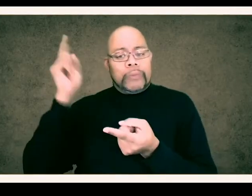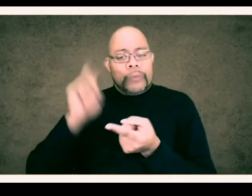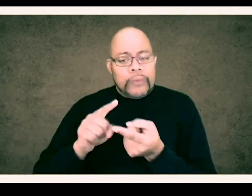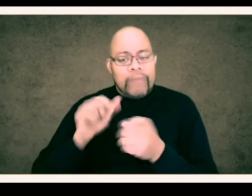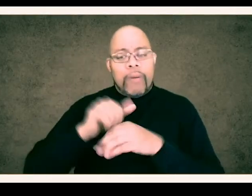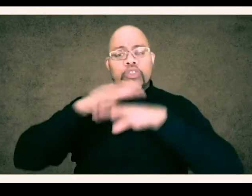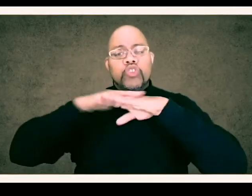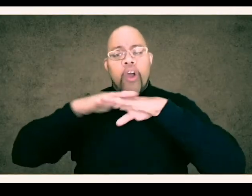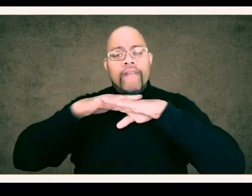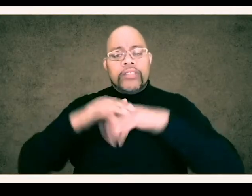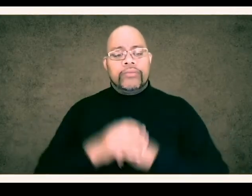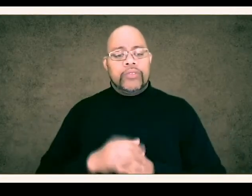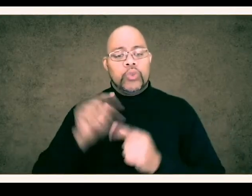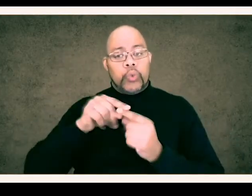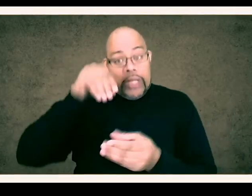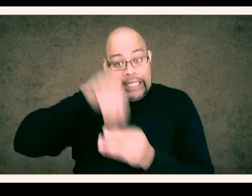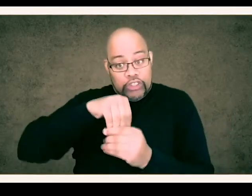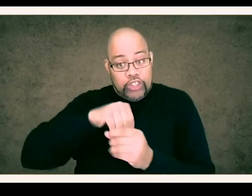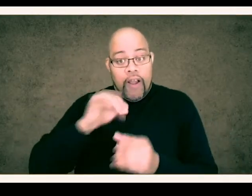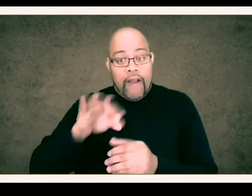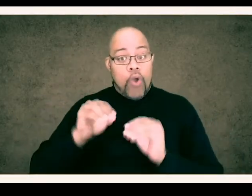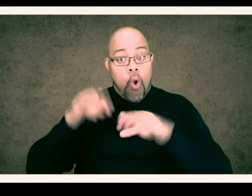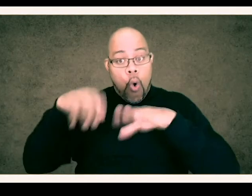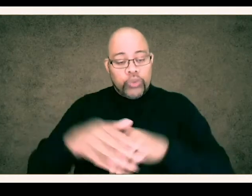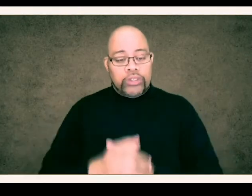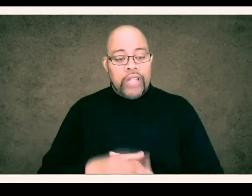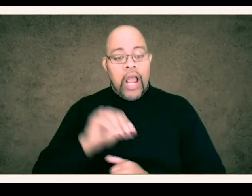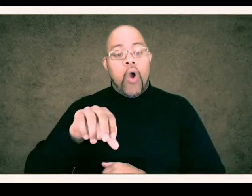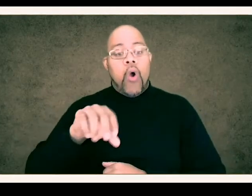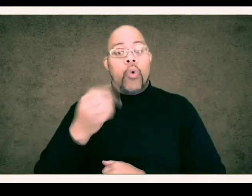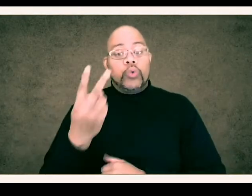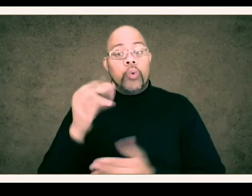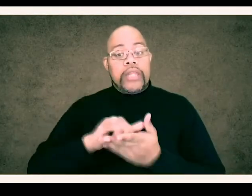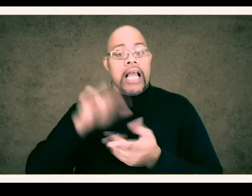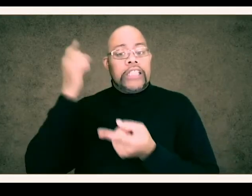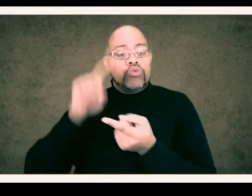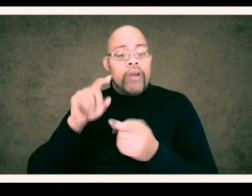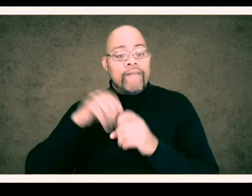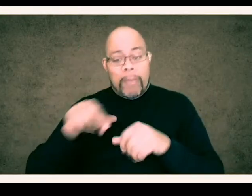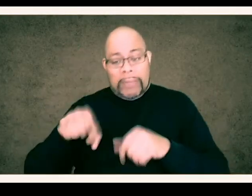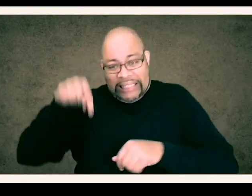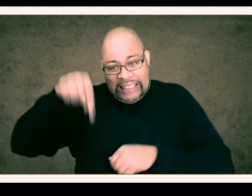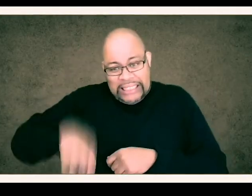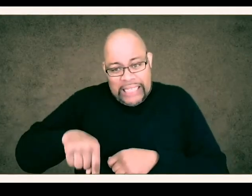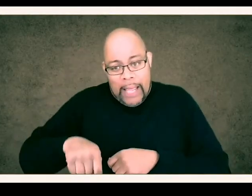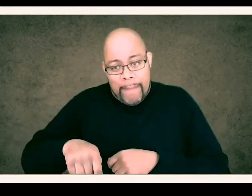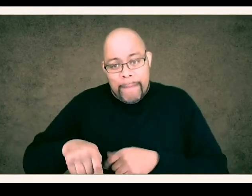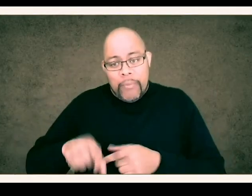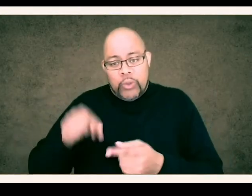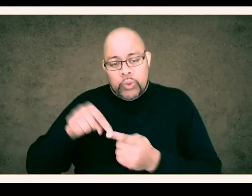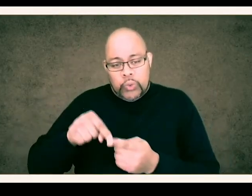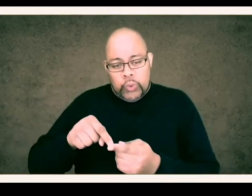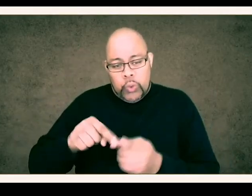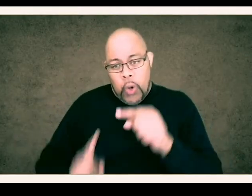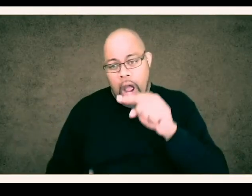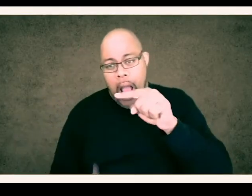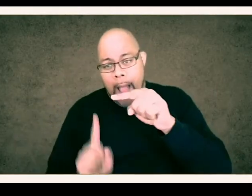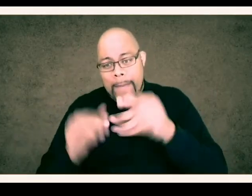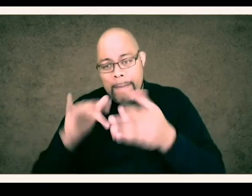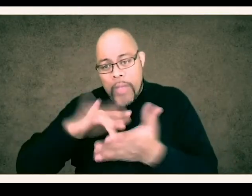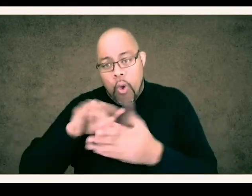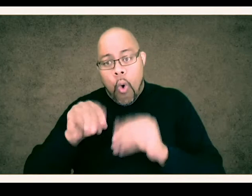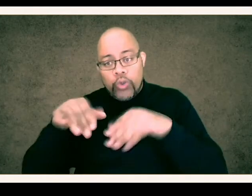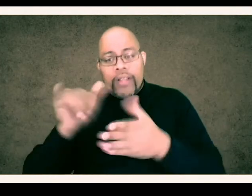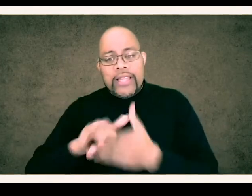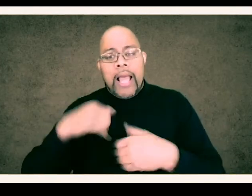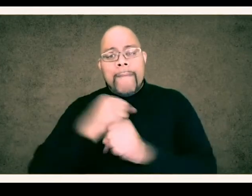from the surface to the interior of the ocean, and oxygen that decreases from the deep all the way into the interior of the ocean. This